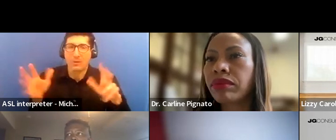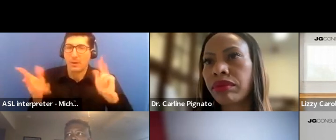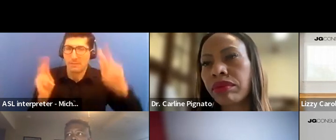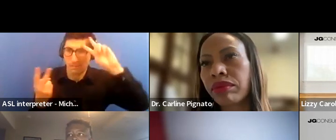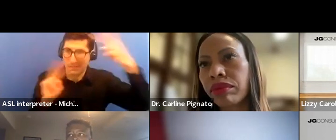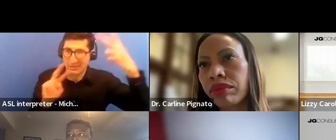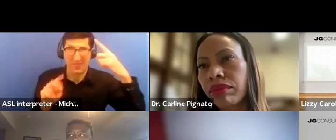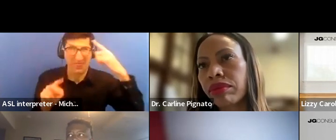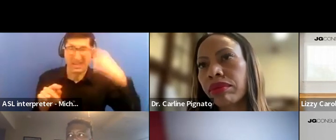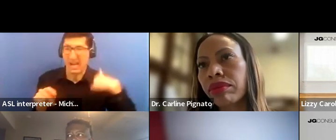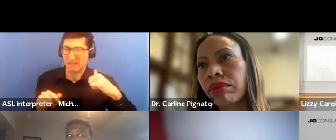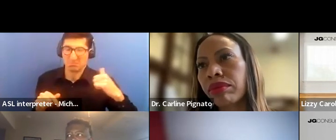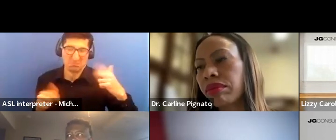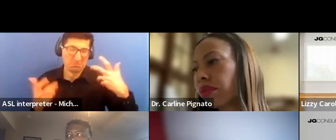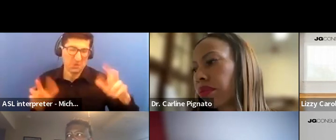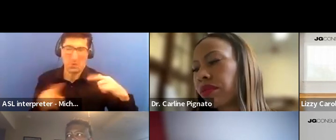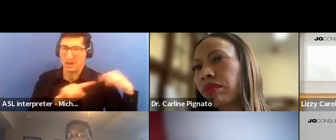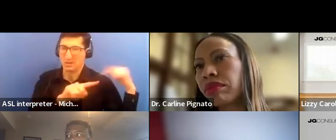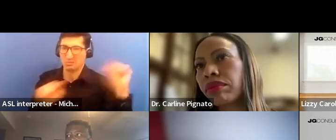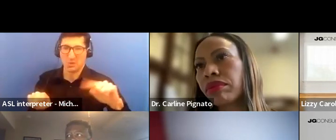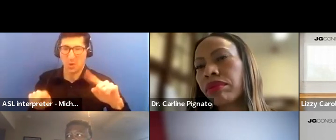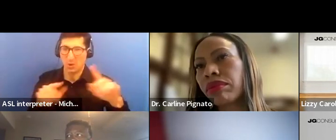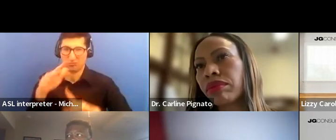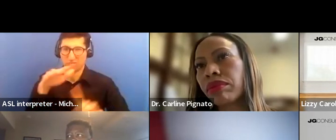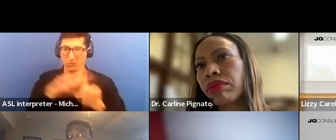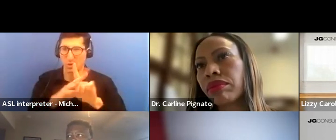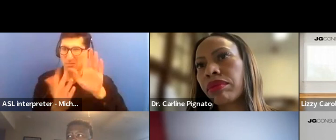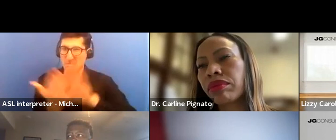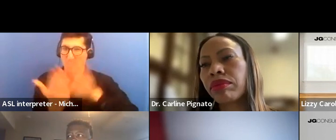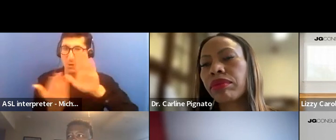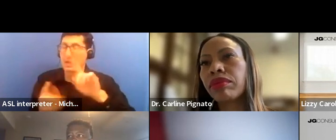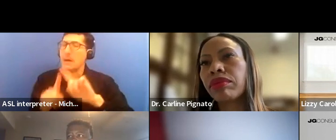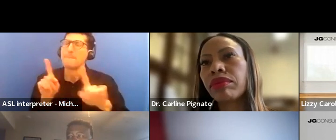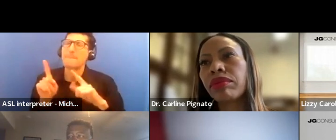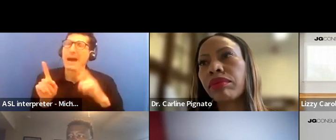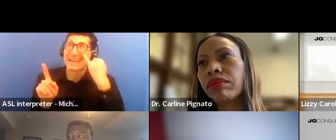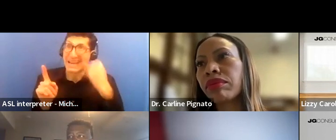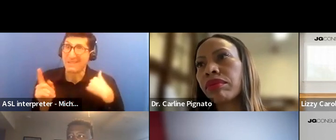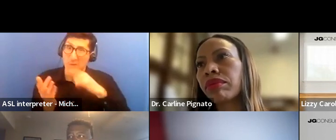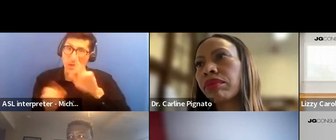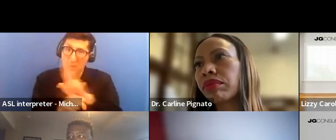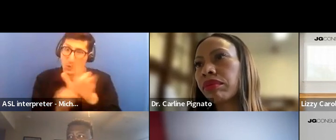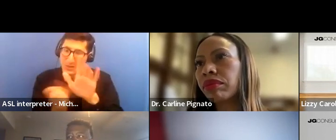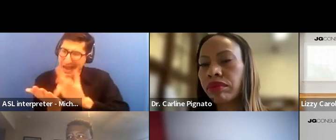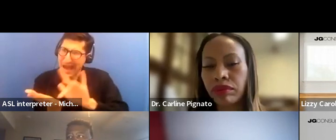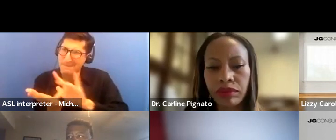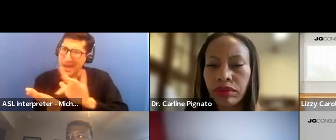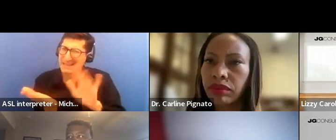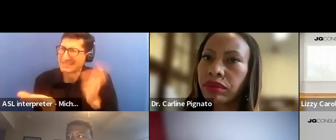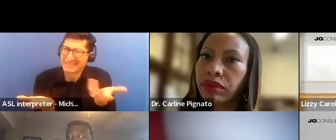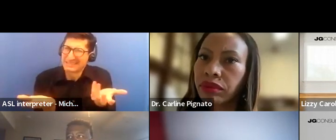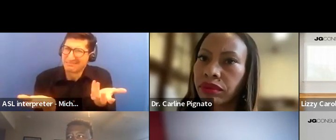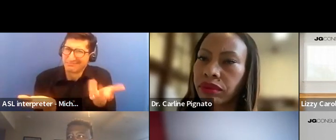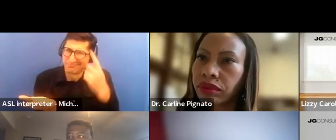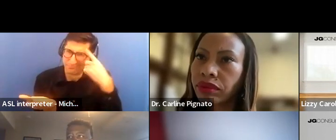doing on that 3-hour block. Right. And if it's just looking at iPads and looking at things, to me, it's different meeting a candidate and talking to a